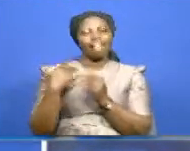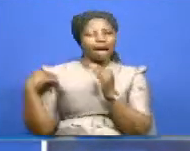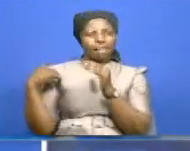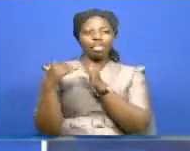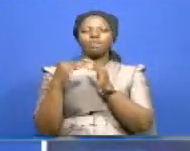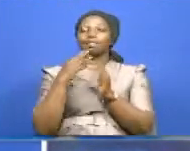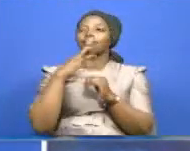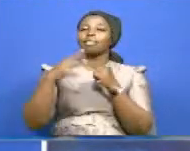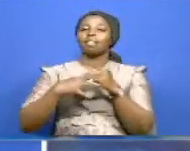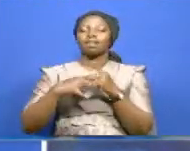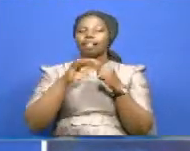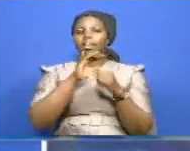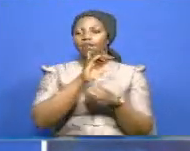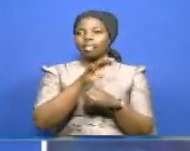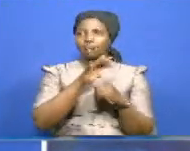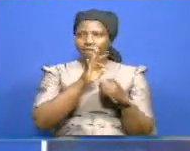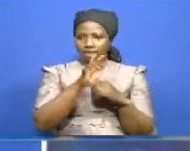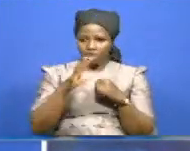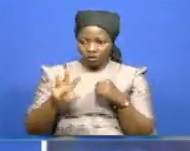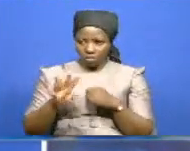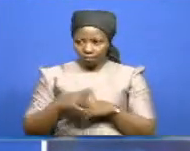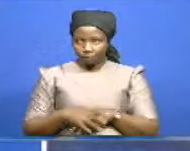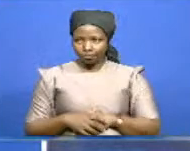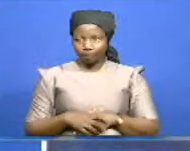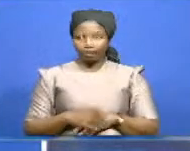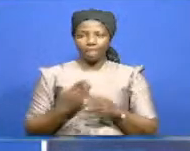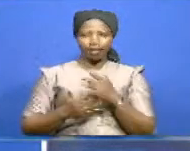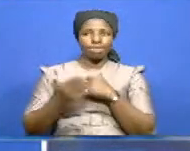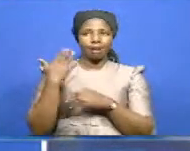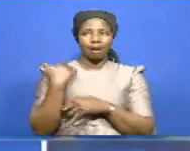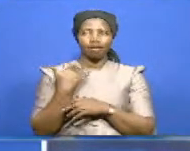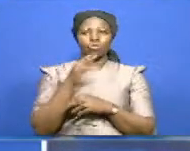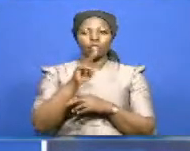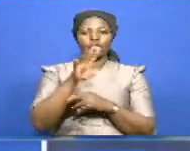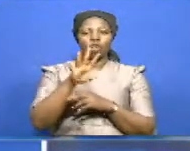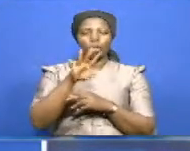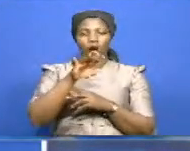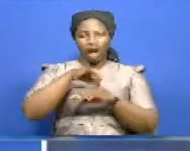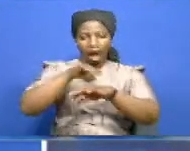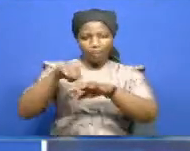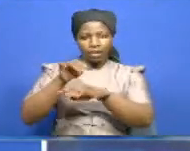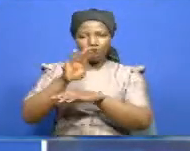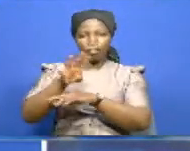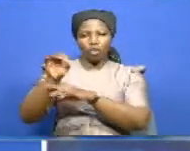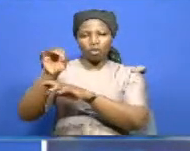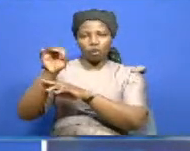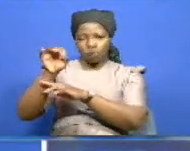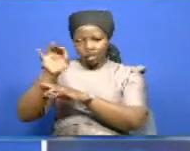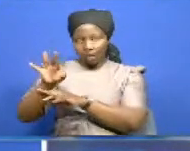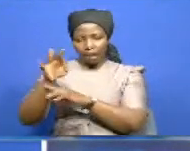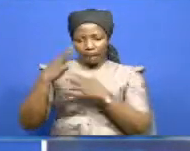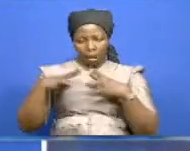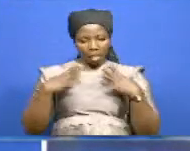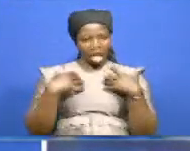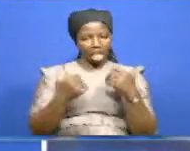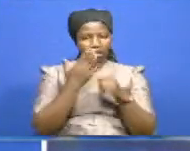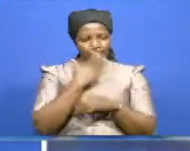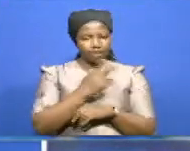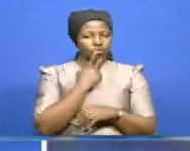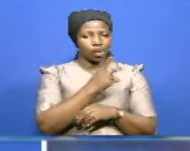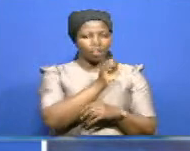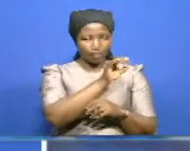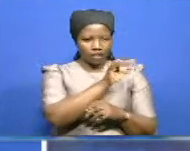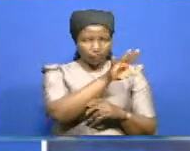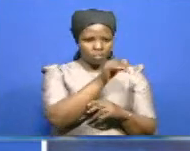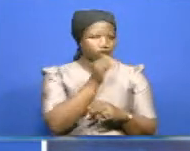934. In the last 24 hours, 403 patients have recovered from the virus, 250 from home-based